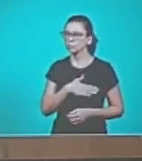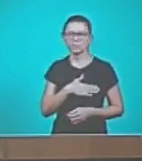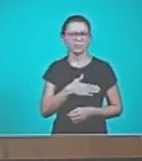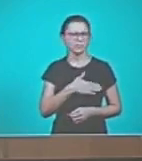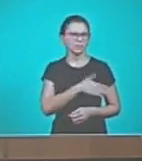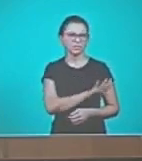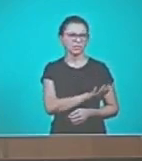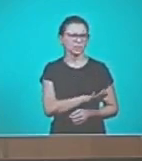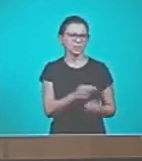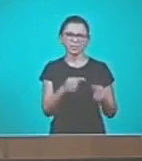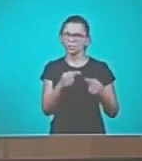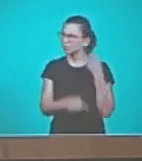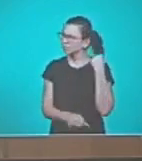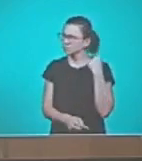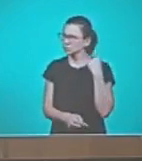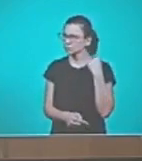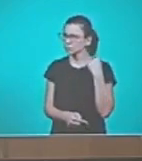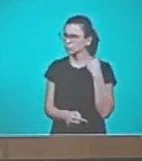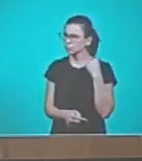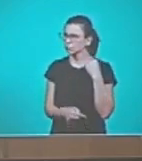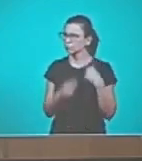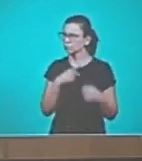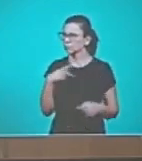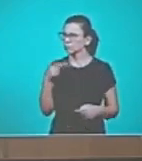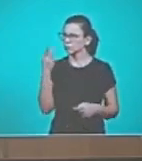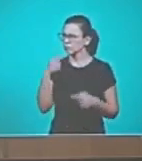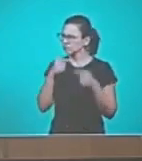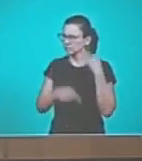Oh, the pastor said this, and I'm not agreeing with it.